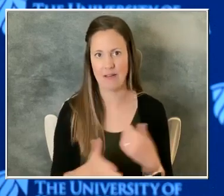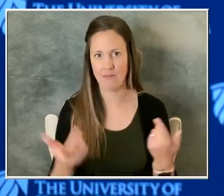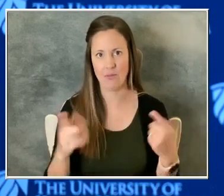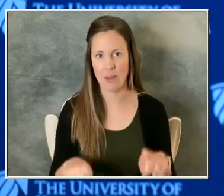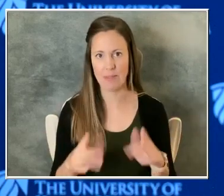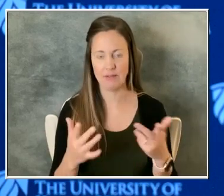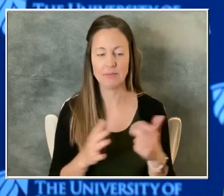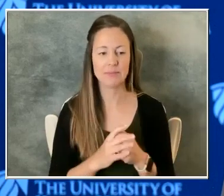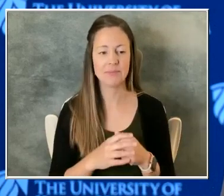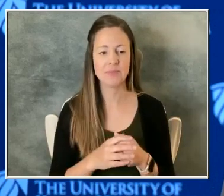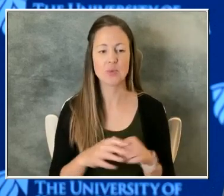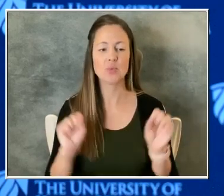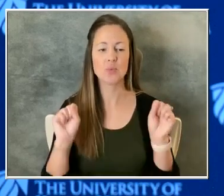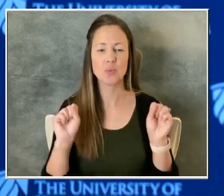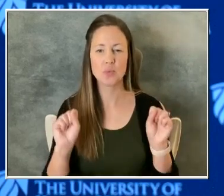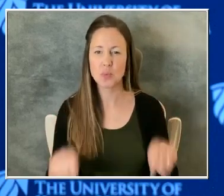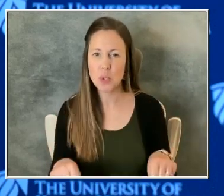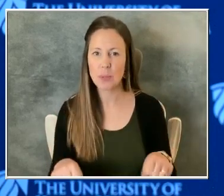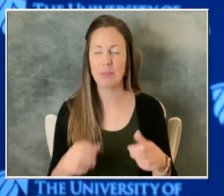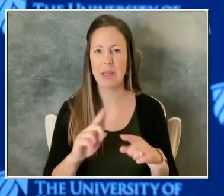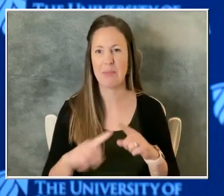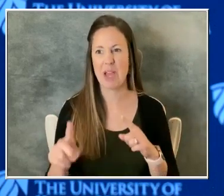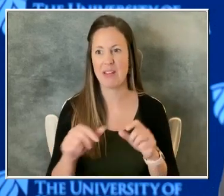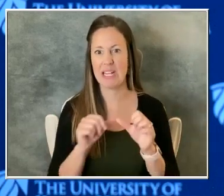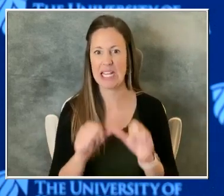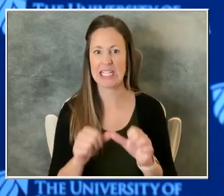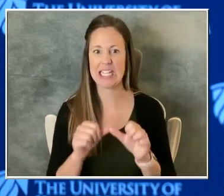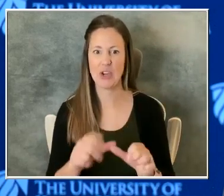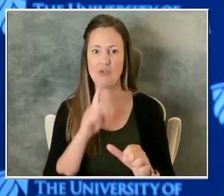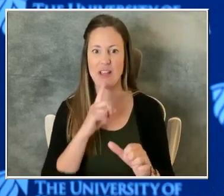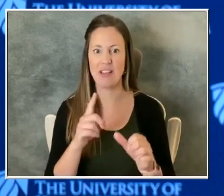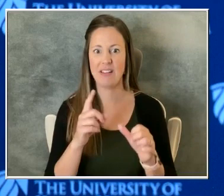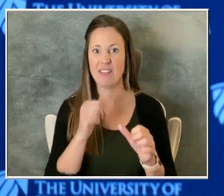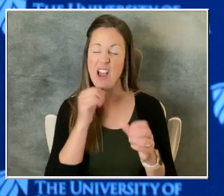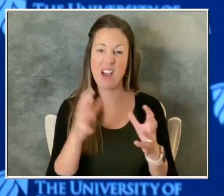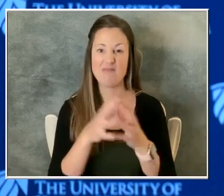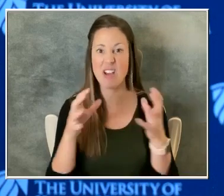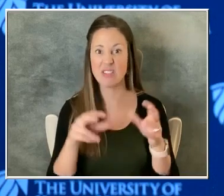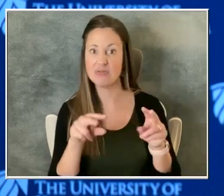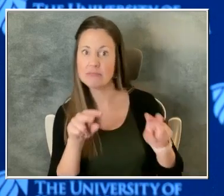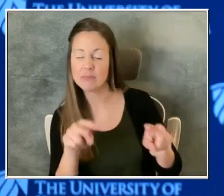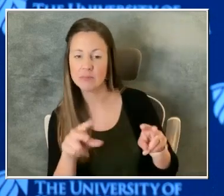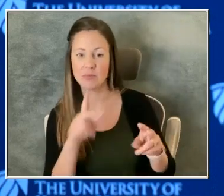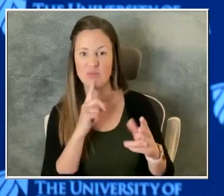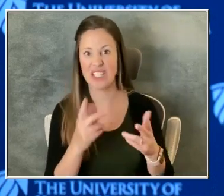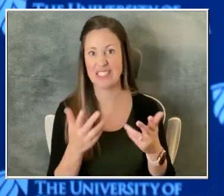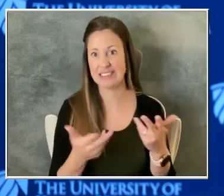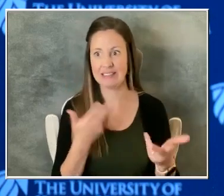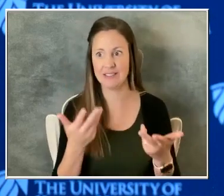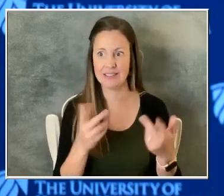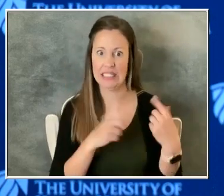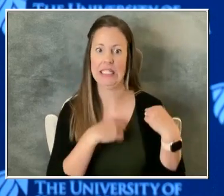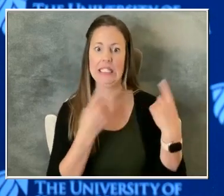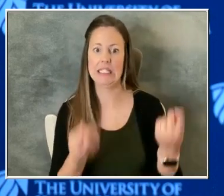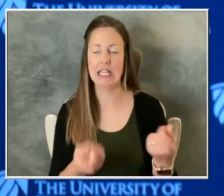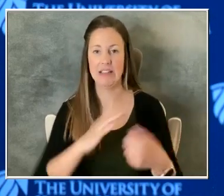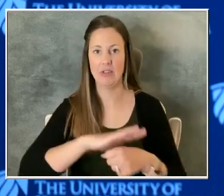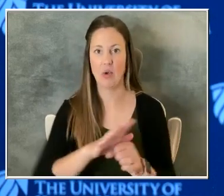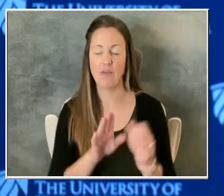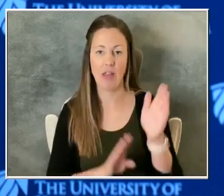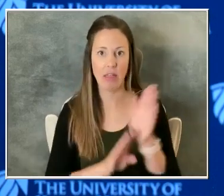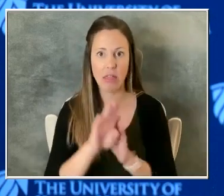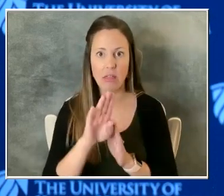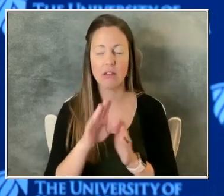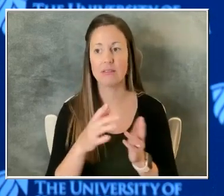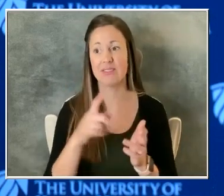there continues to be just a lack of genetic surveillance for one reason or another since the height of the pandemic. So I think we just have to wait